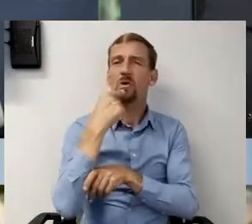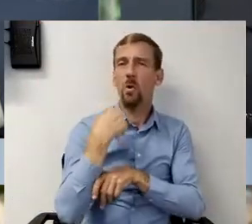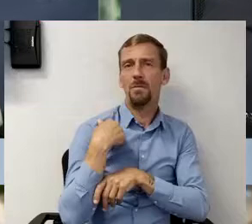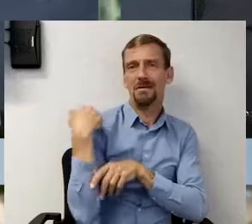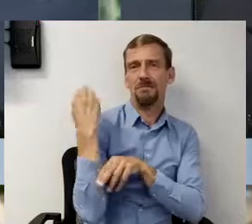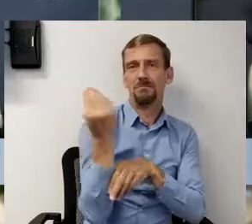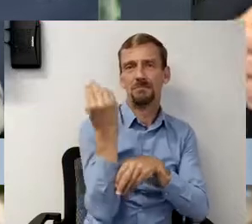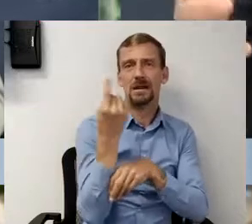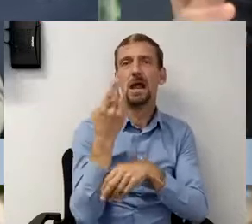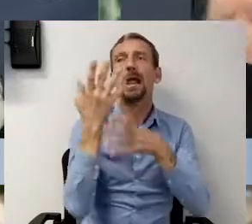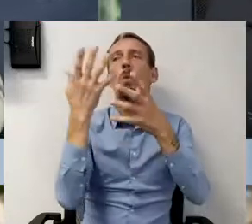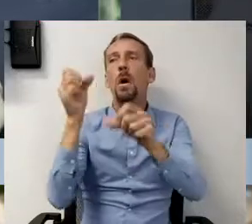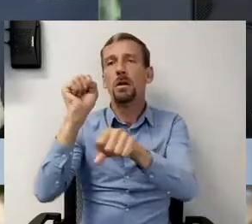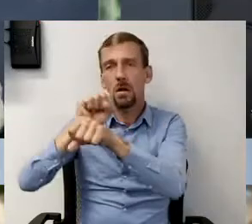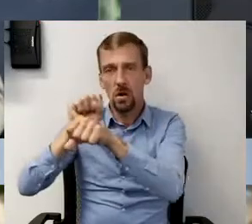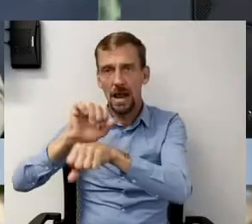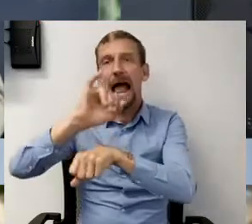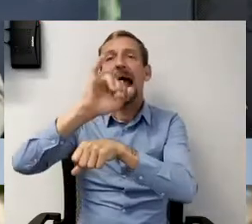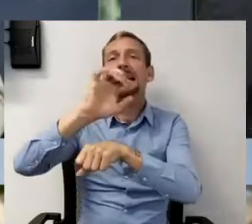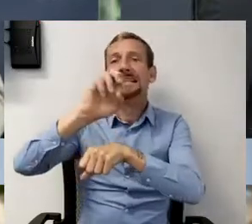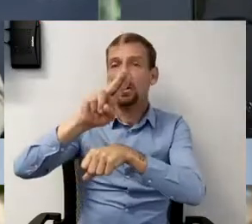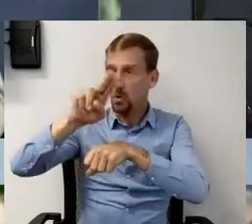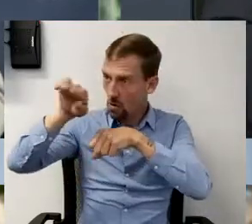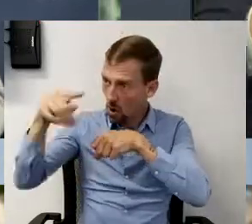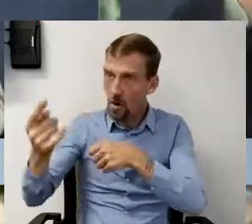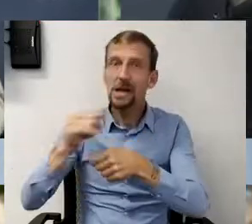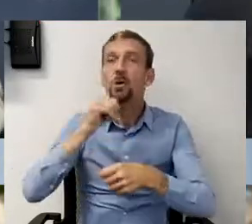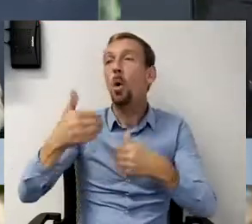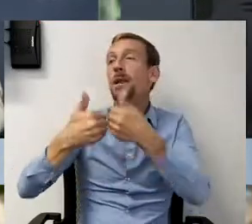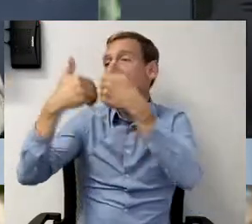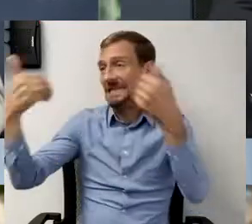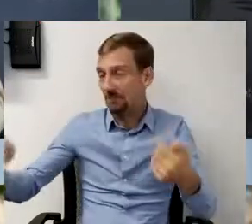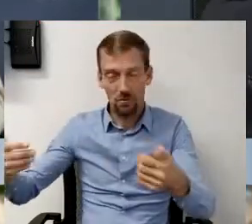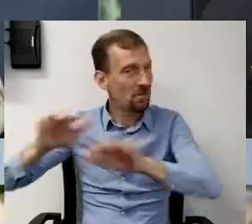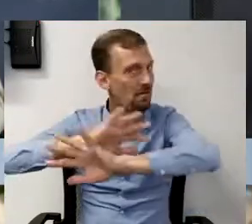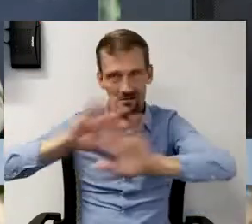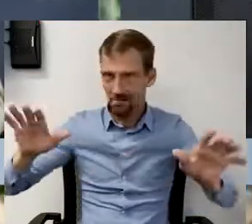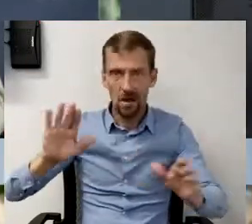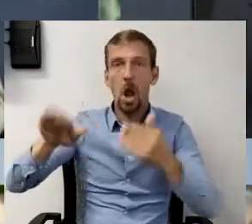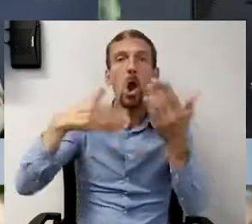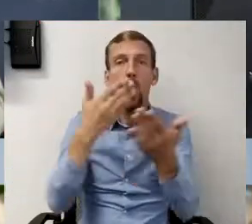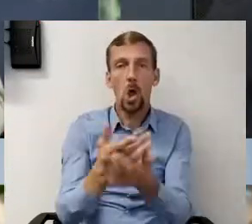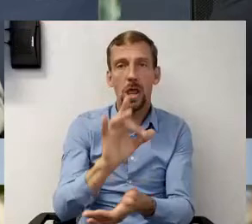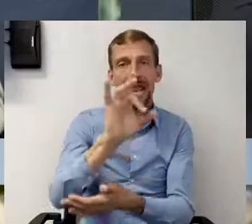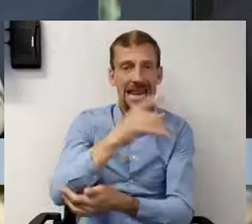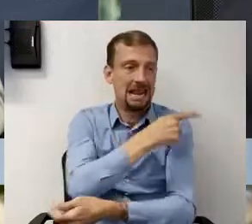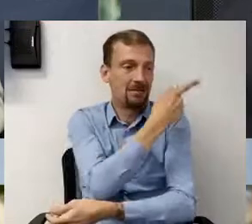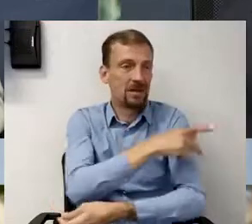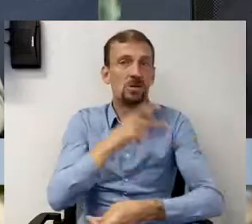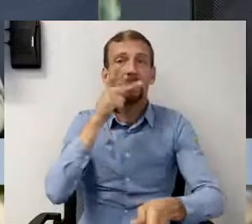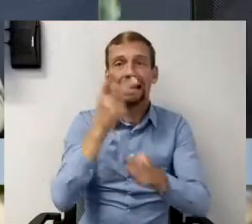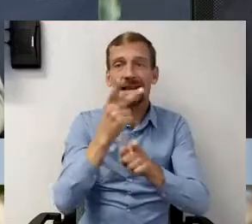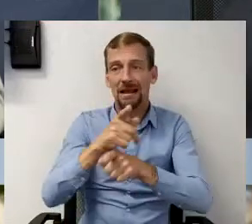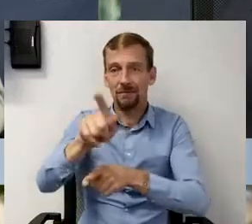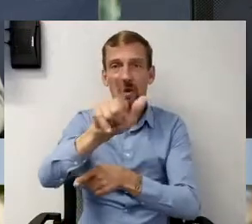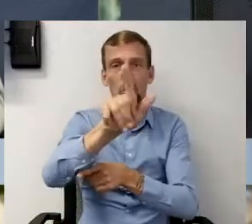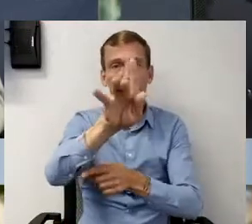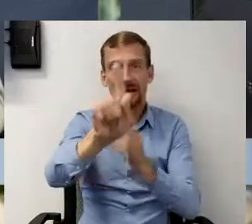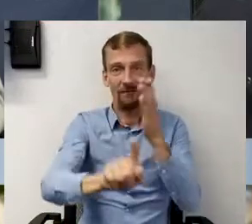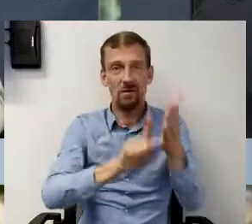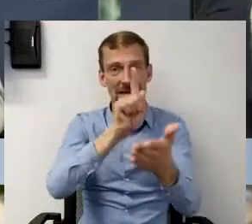want to work just in the ICU. They want to come together as a team. Don't separate them. Just give them 8 patients, and they'll take care of them